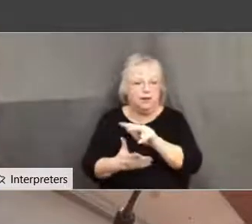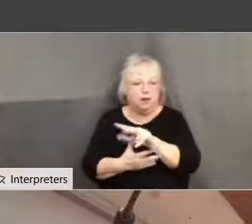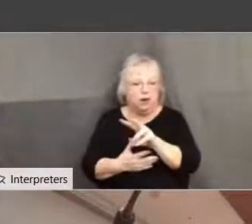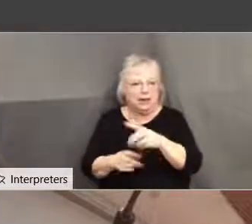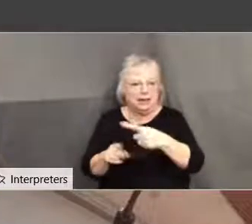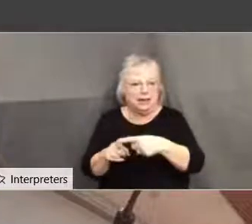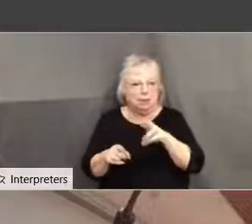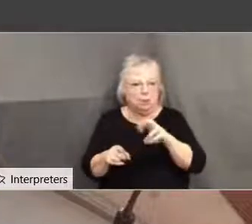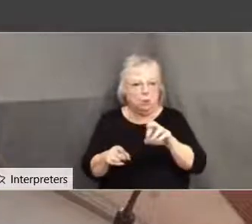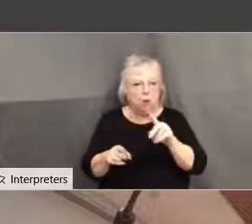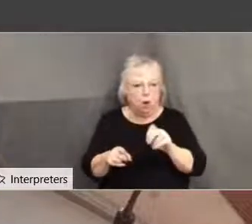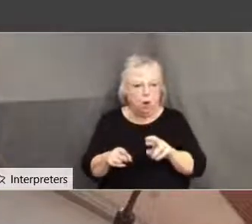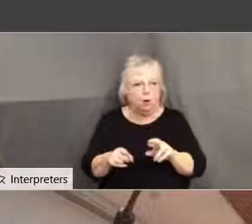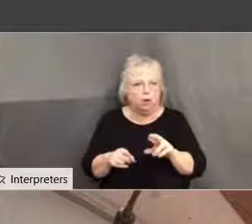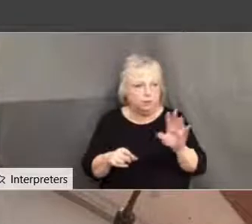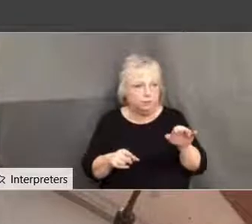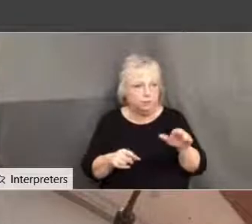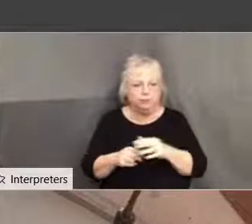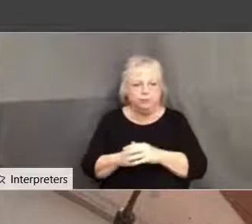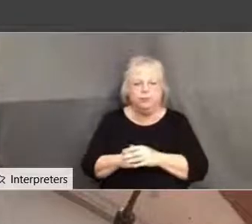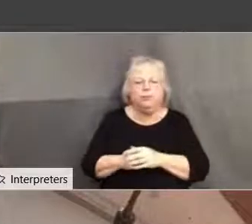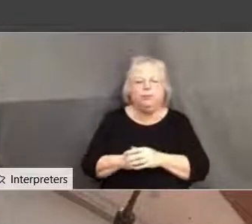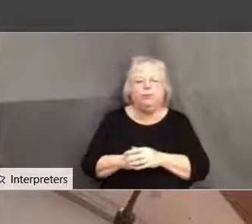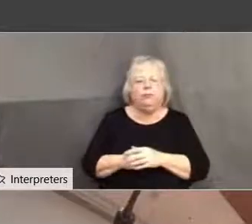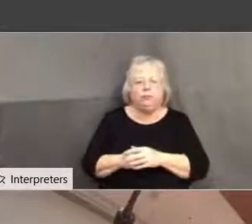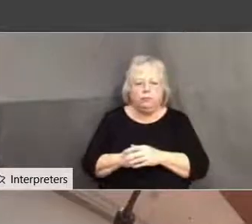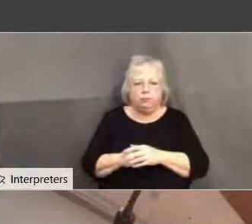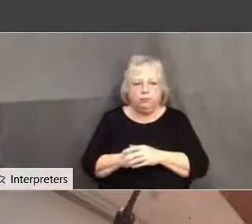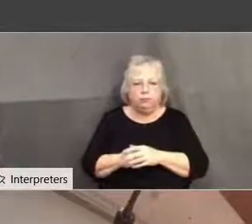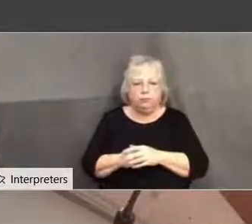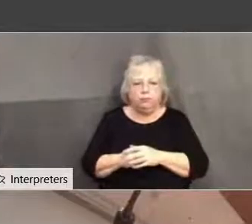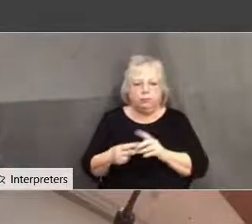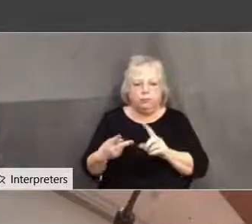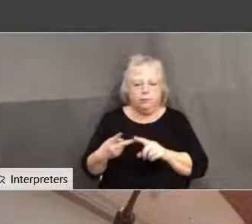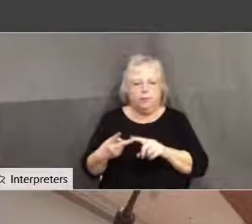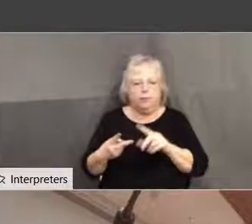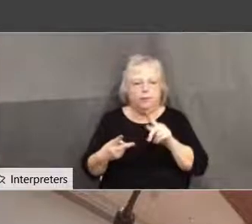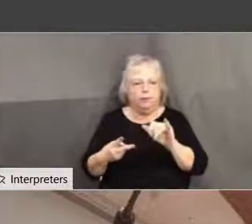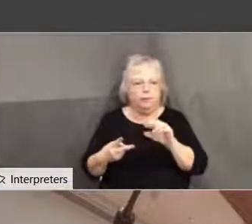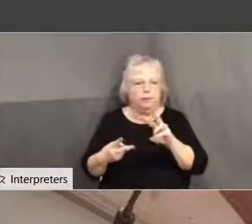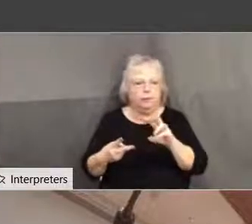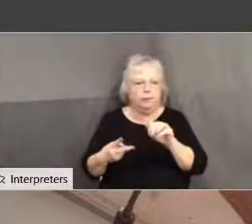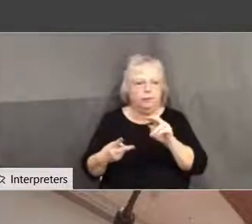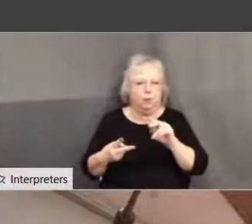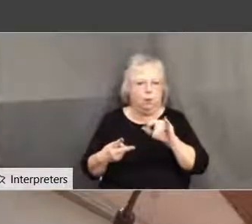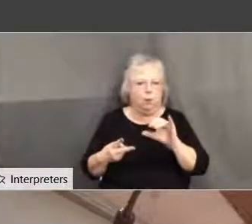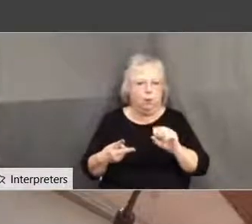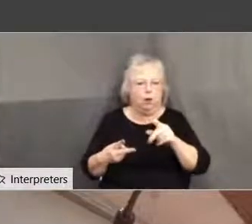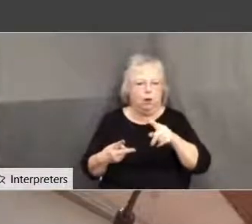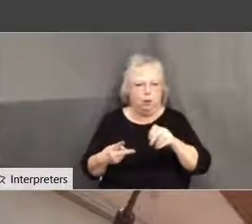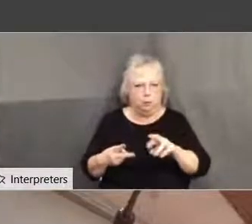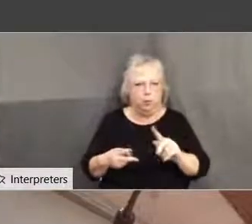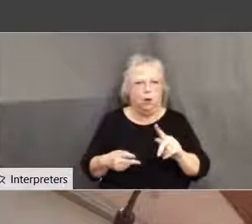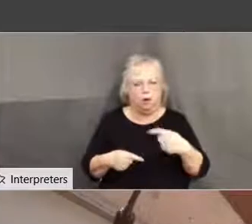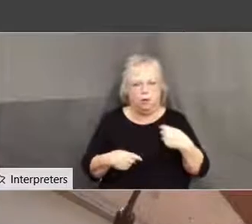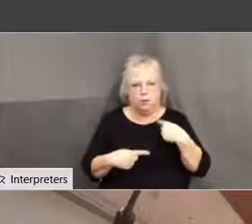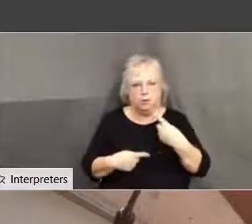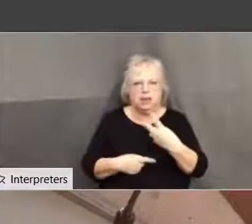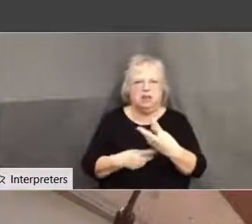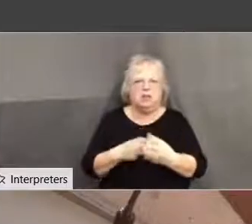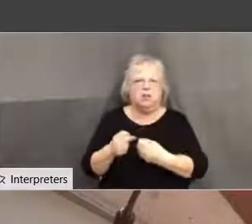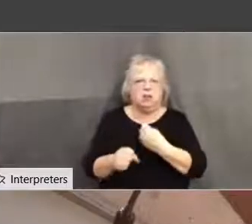Mr. Eckhart. And Kiwanis Park, as you know, the gates have been locked for several years now.